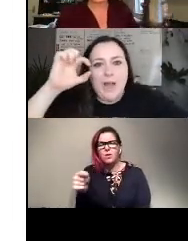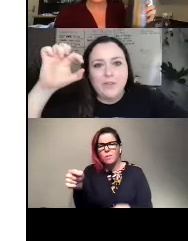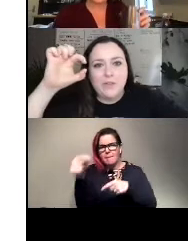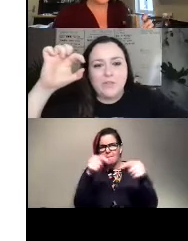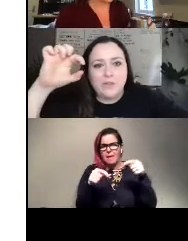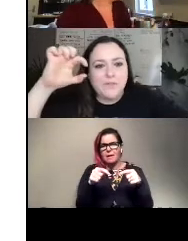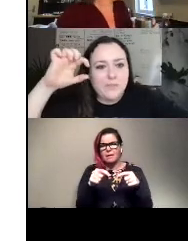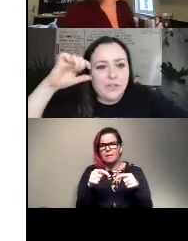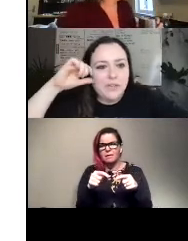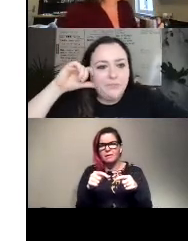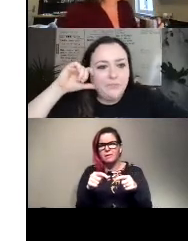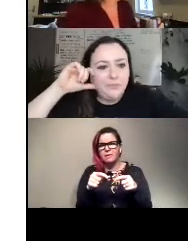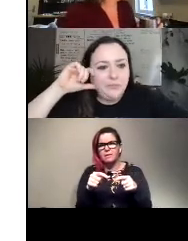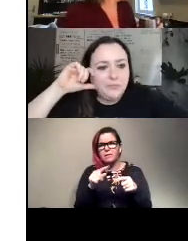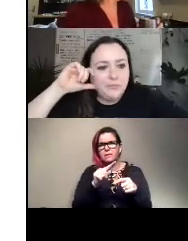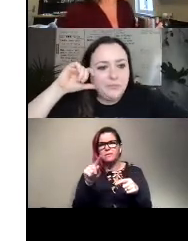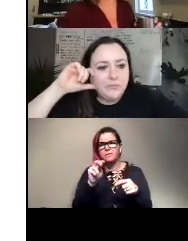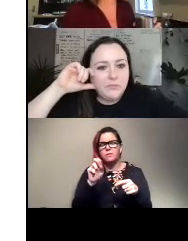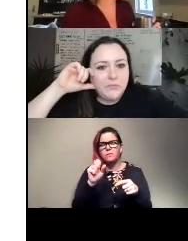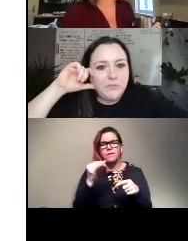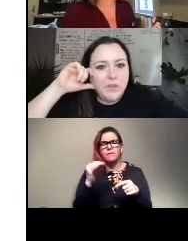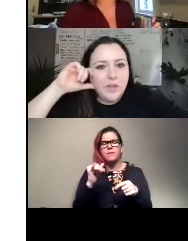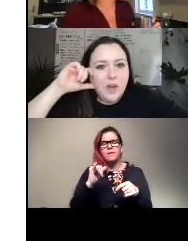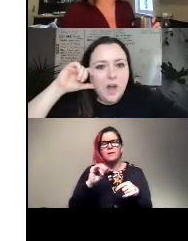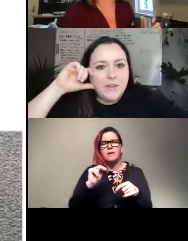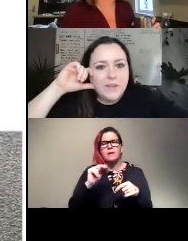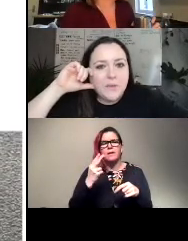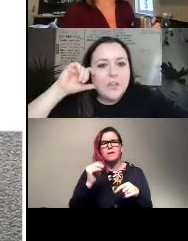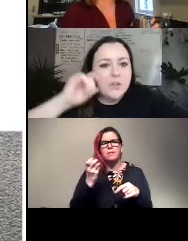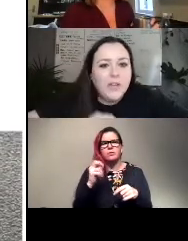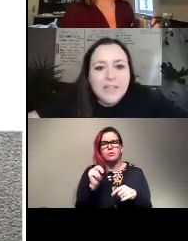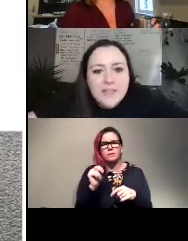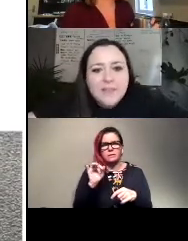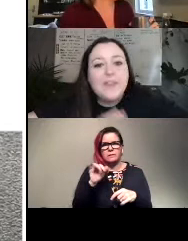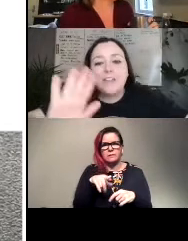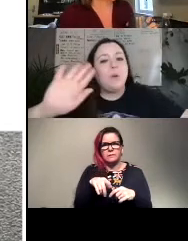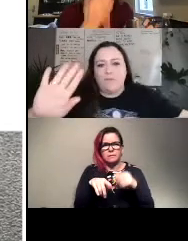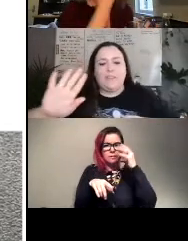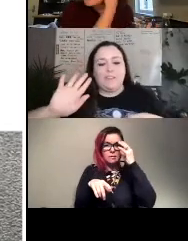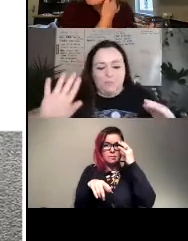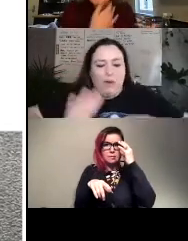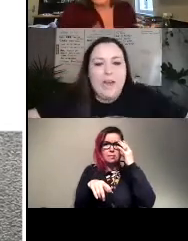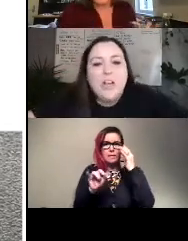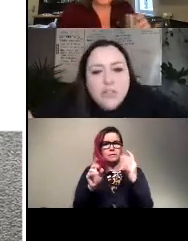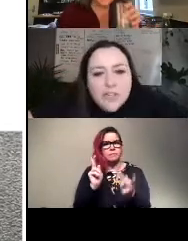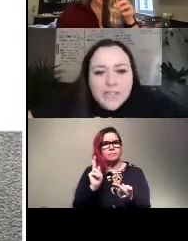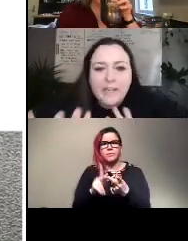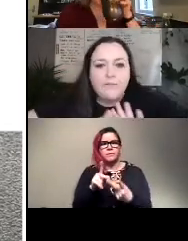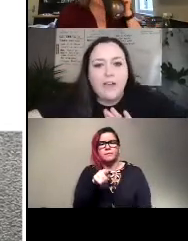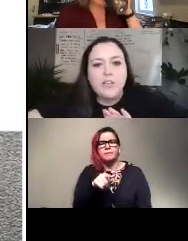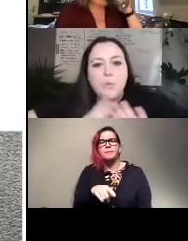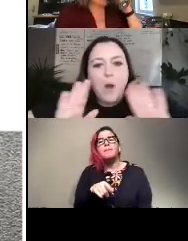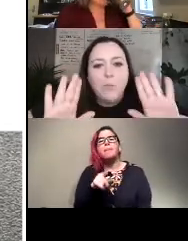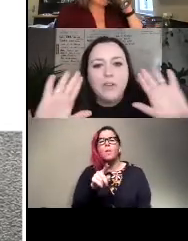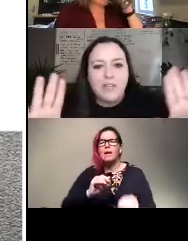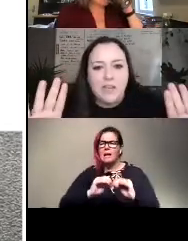where you had those zones of inhibition? Absolutely. Let's do this one, because I really like this one. That's perfect. That's great. So just to clarify,